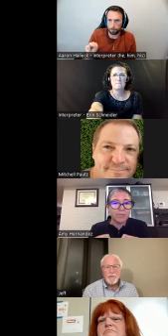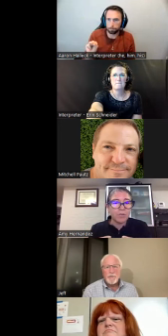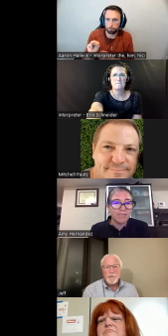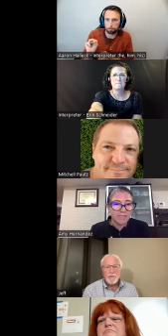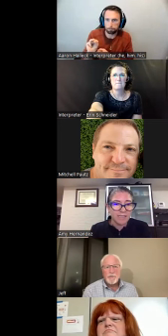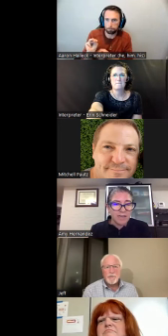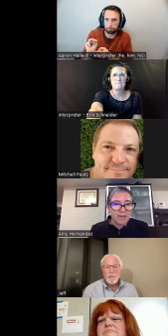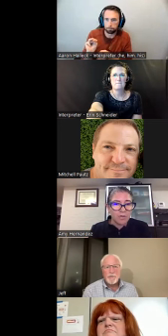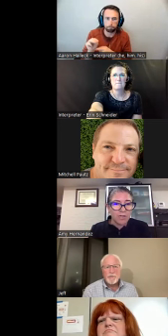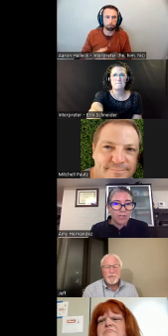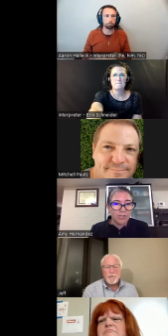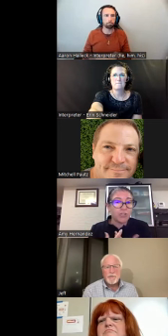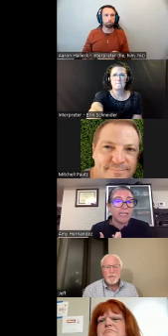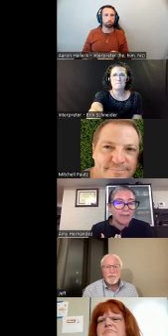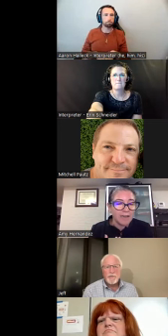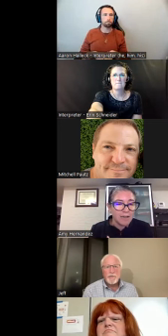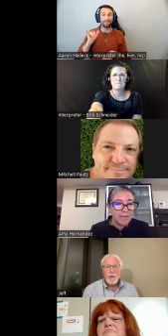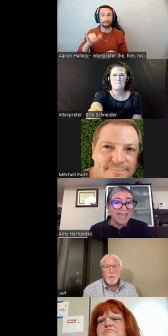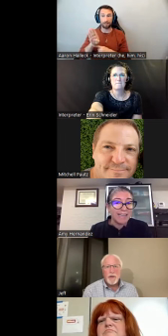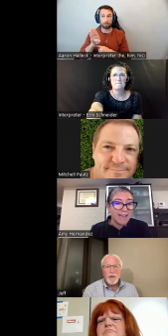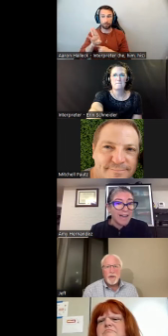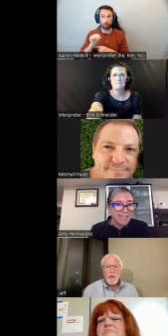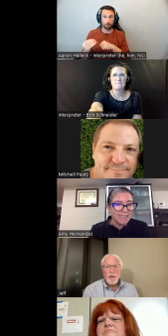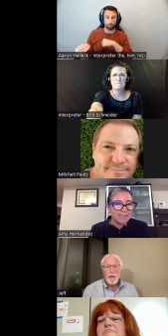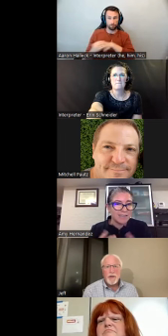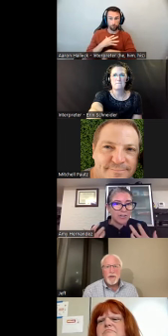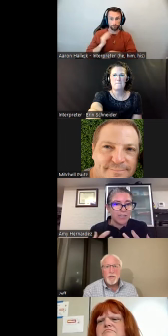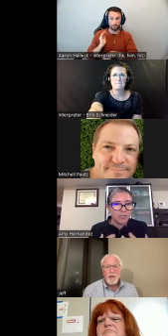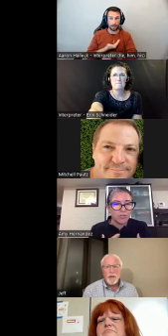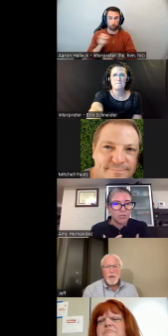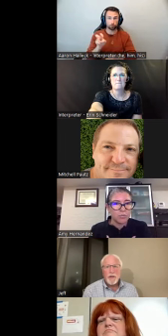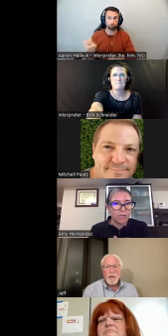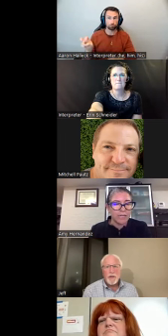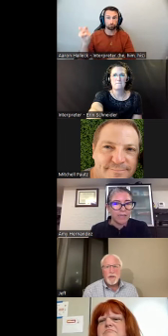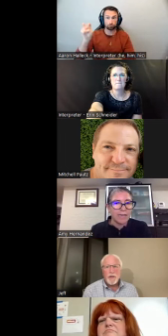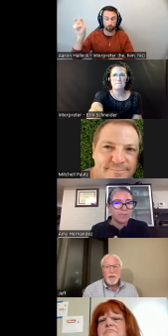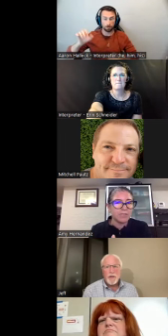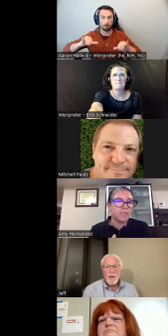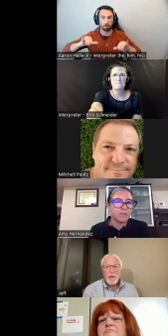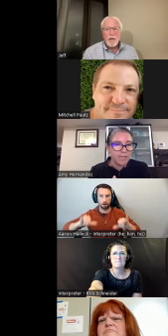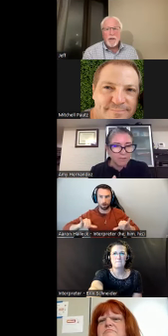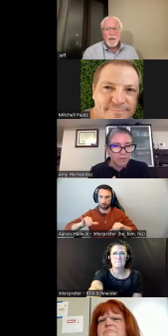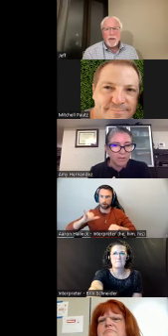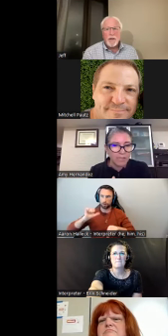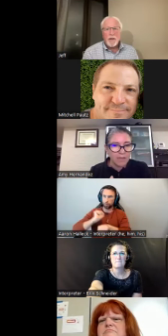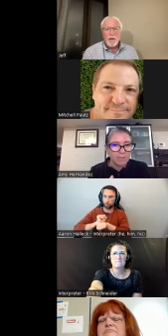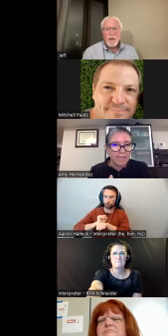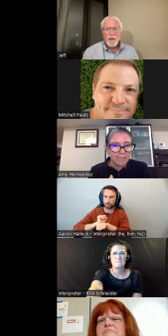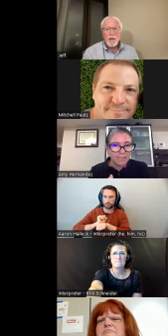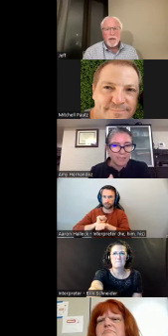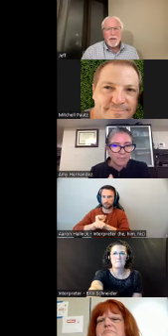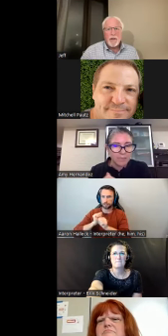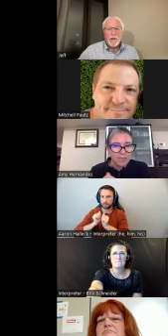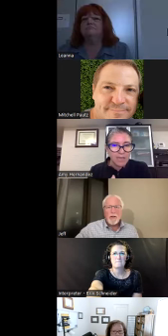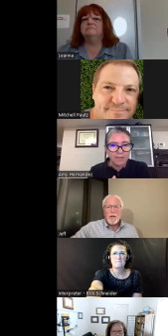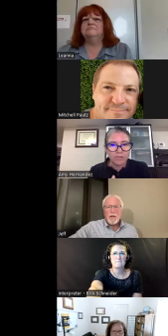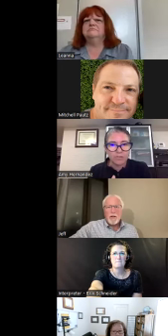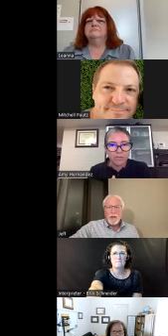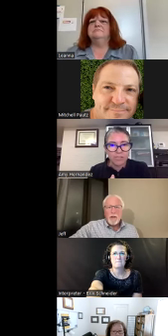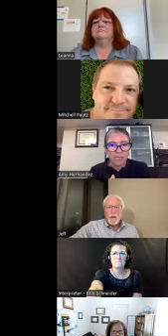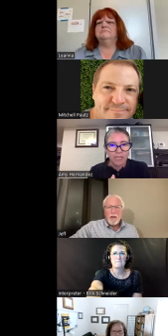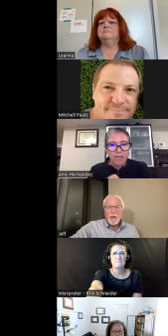what's influencing our journey and getting on it and starting to work on it collaboratively across all of the IT teams